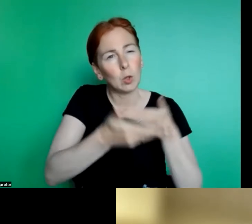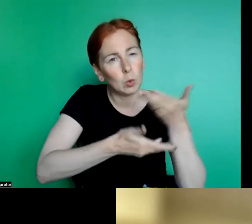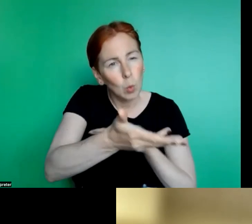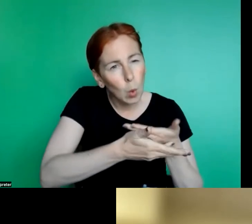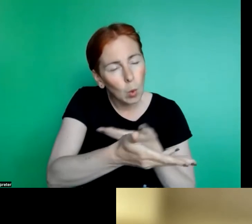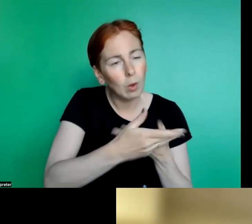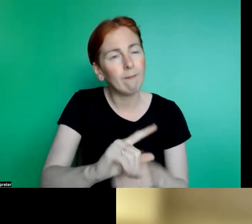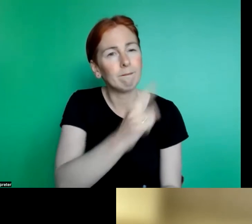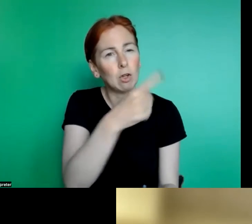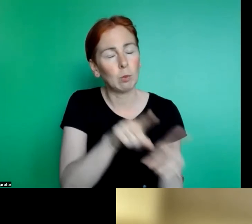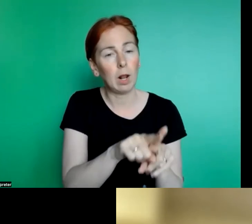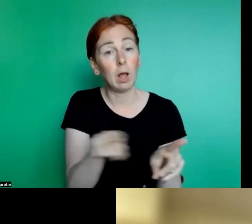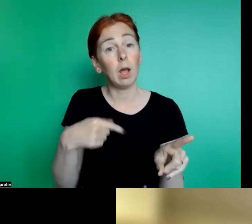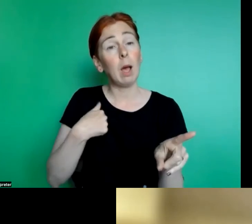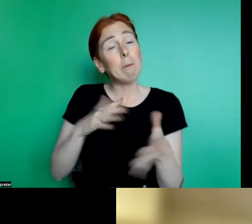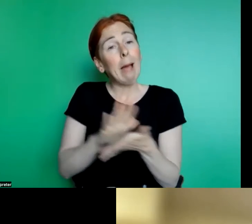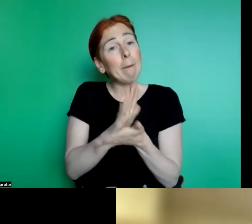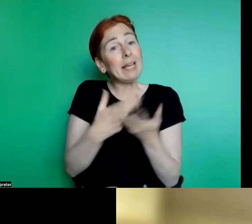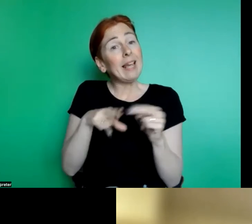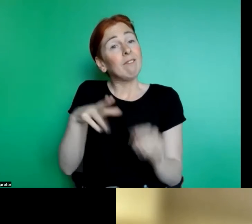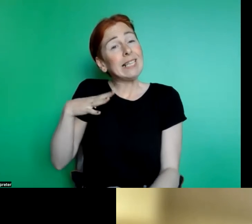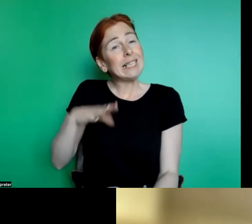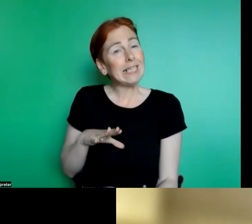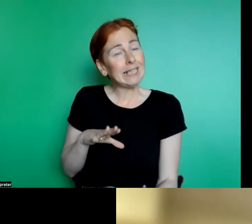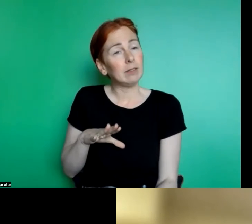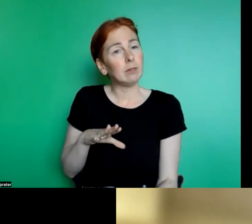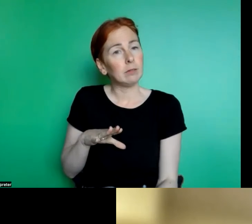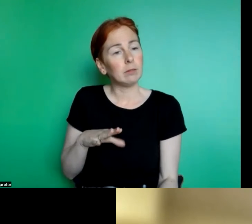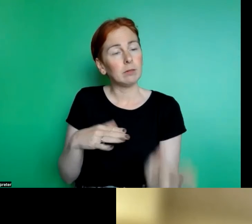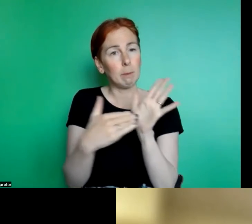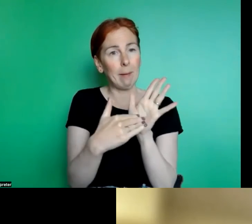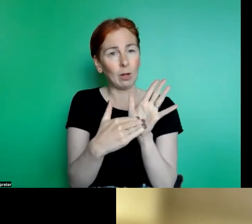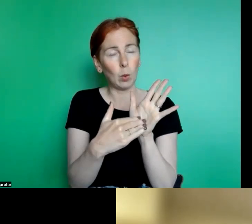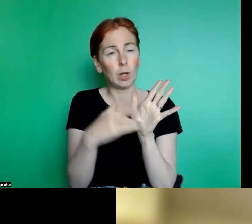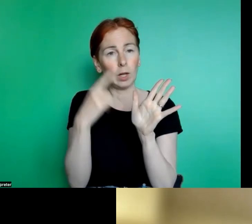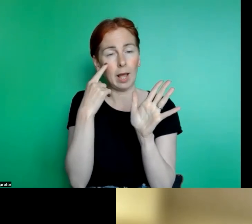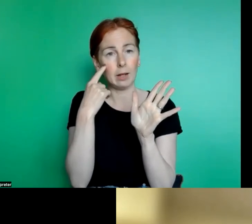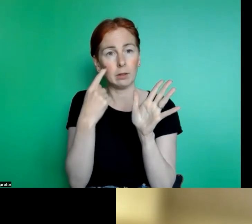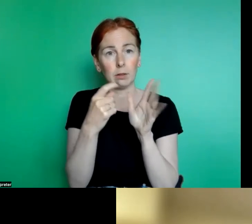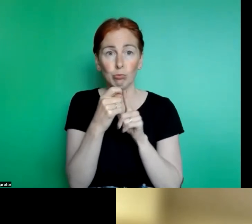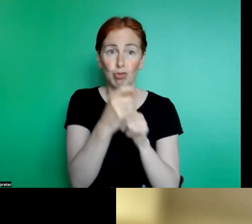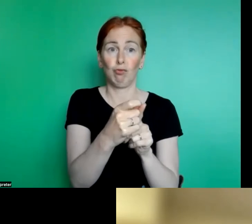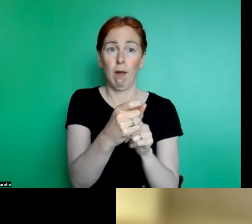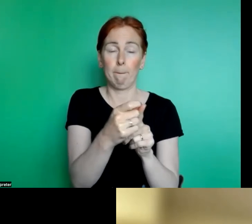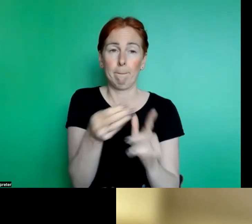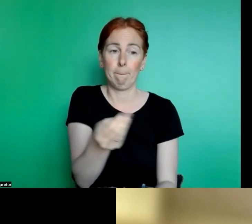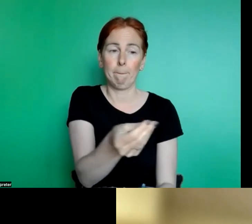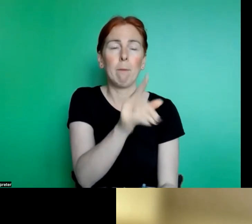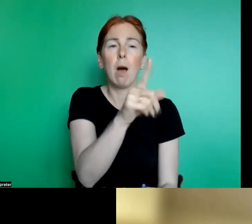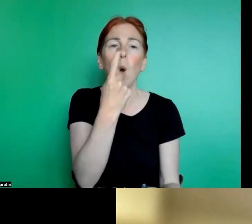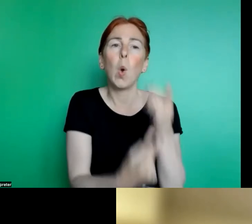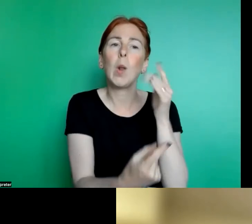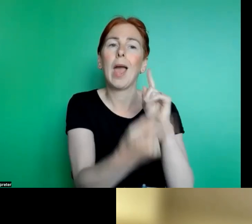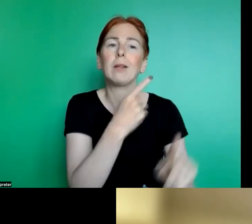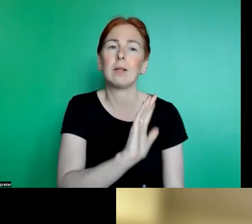and prescribing it from time to time, but it isn't necessarily always the answer by any means. Thanks, Rob.